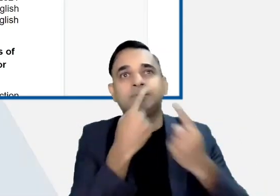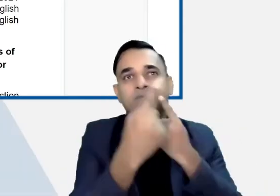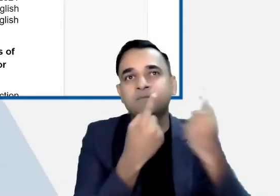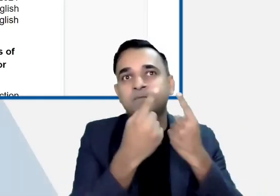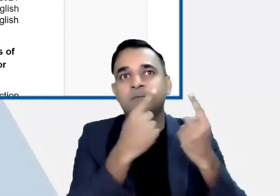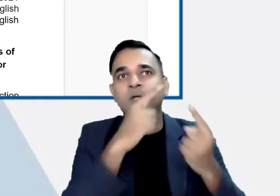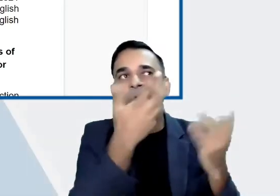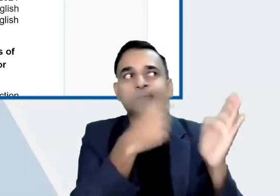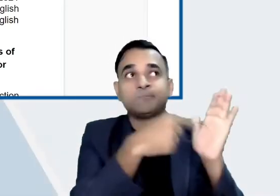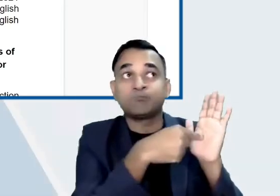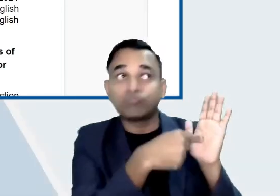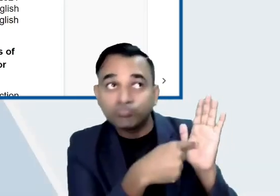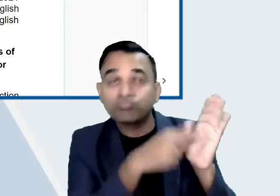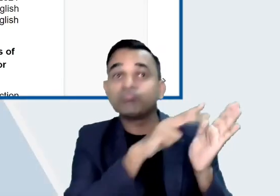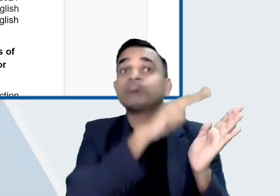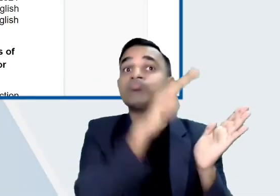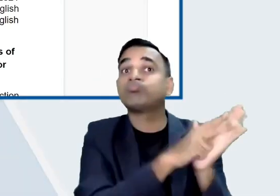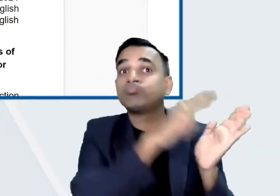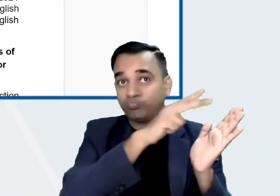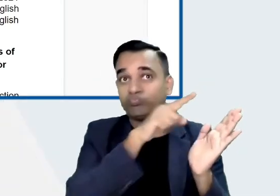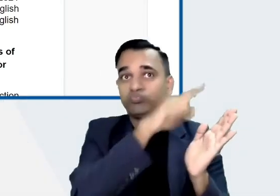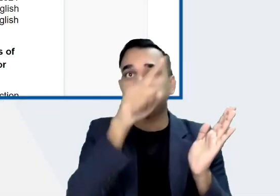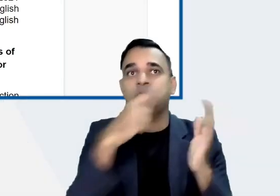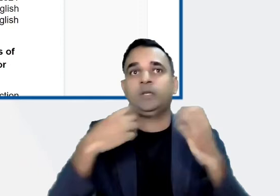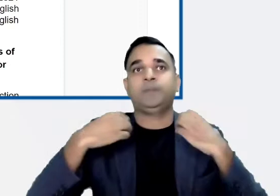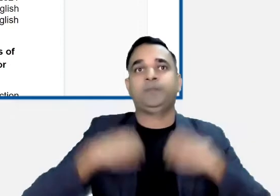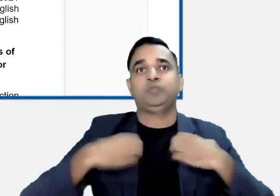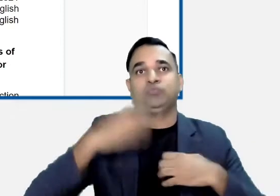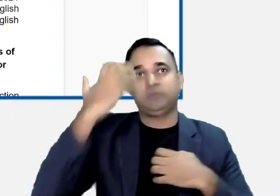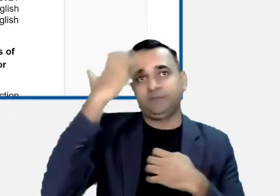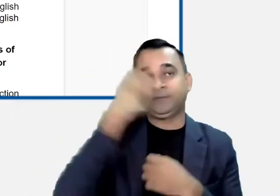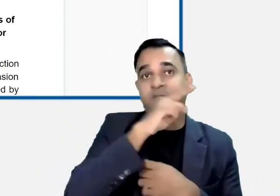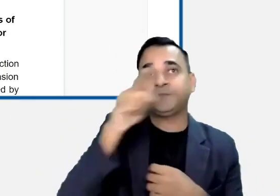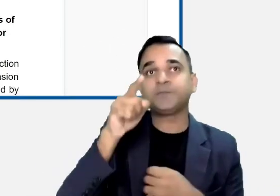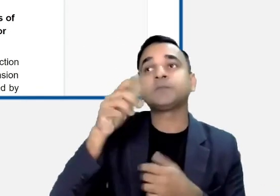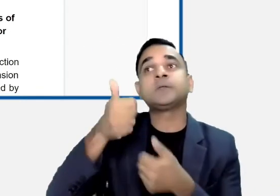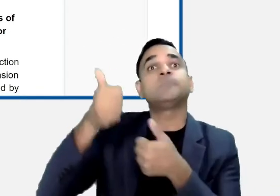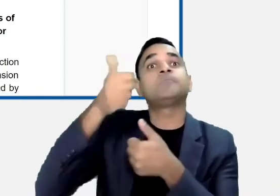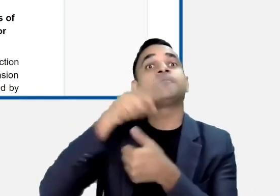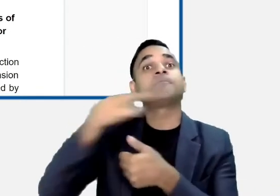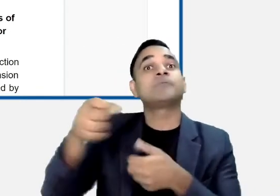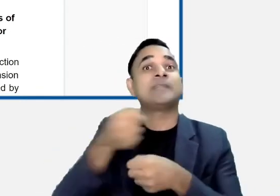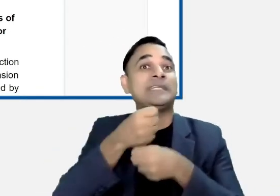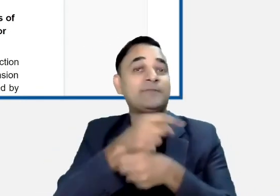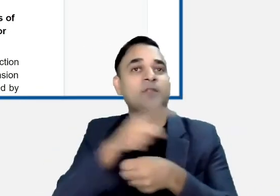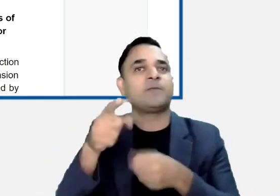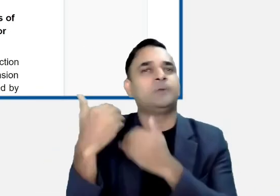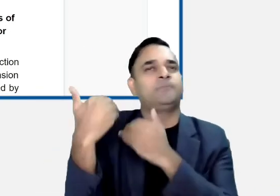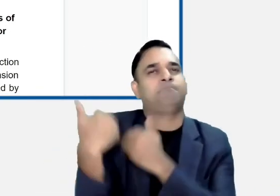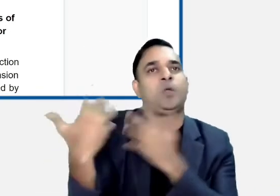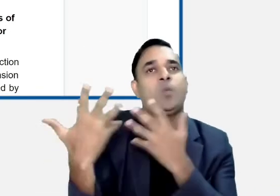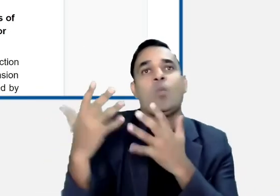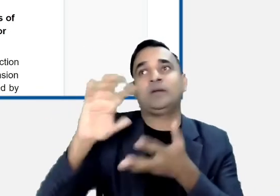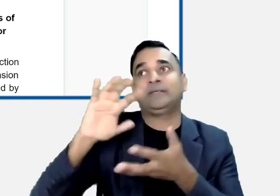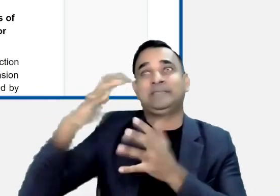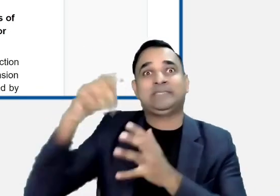ask if you have any comments. The Secretariat and other members of the drafting committee will take note of your